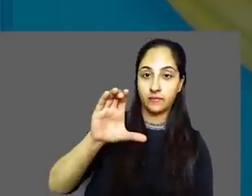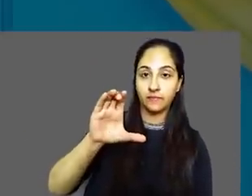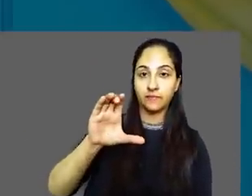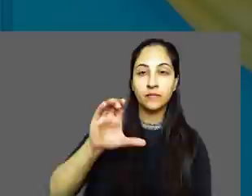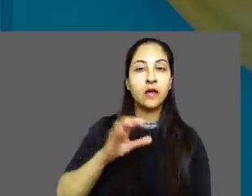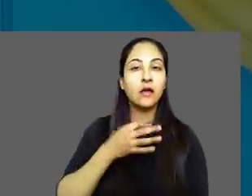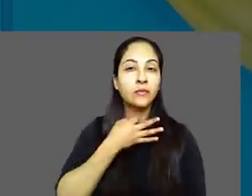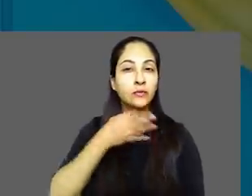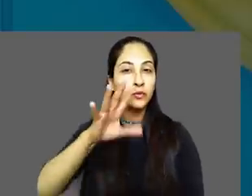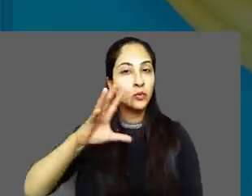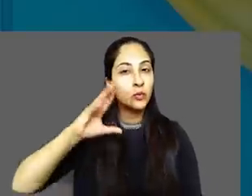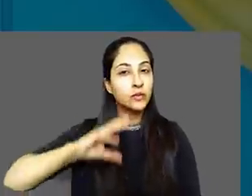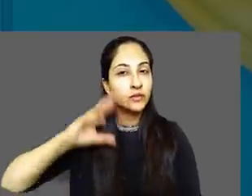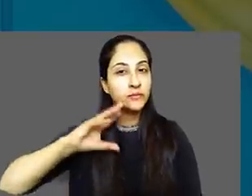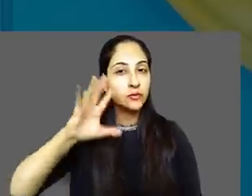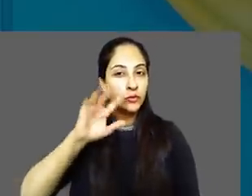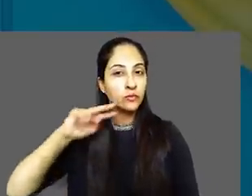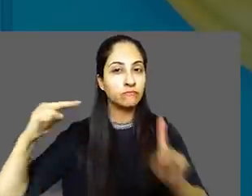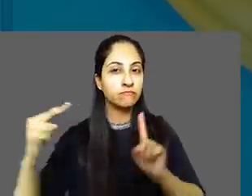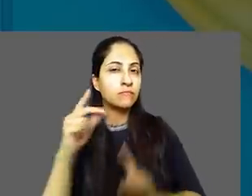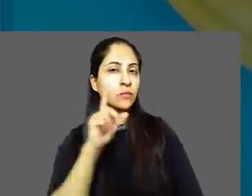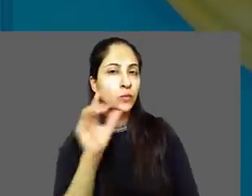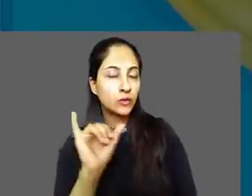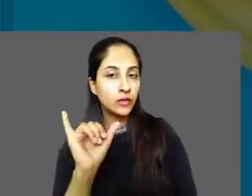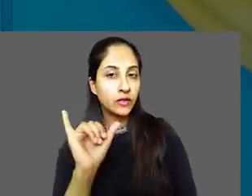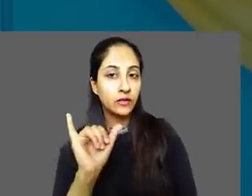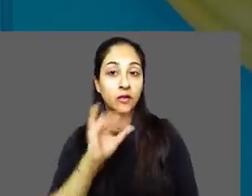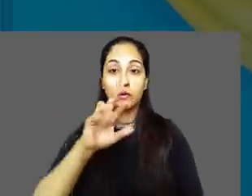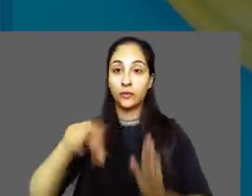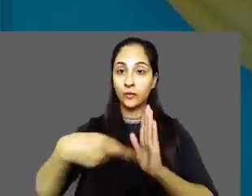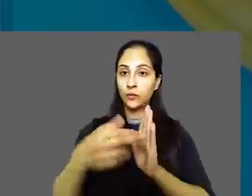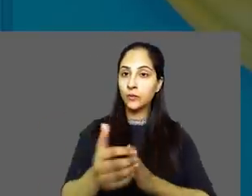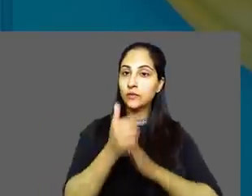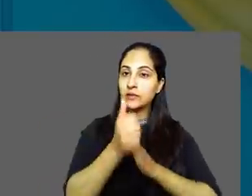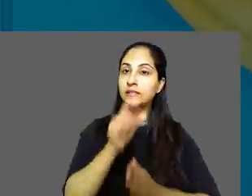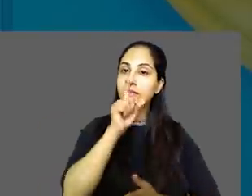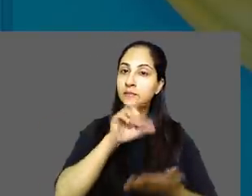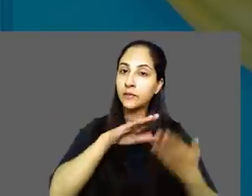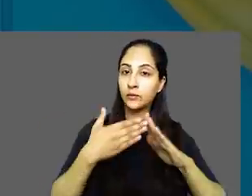first thought that went through your mind when you heard about what was coming